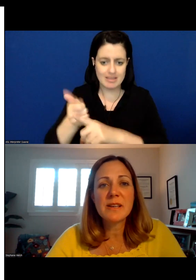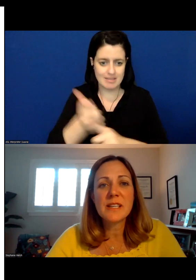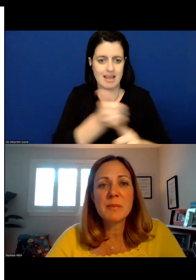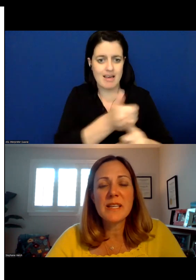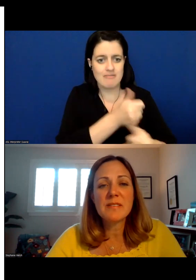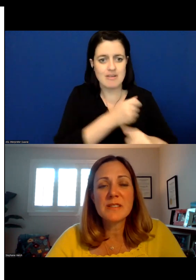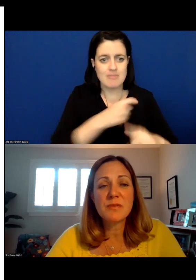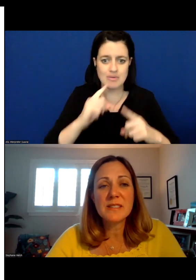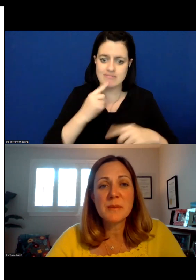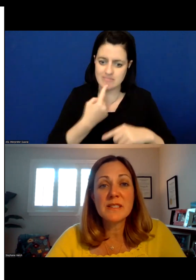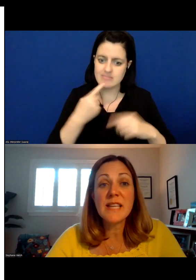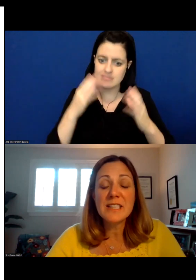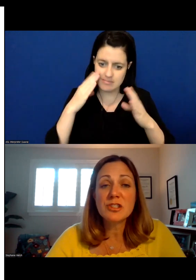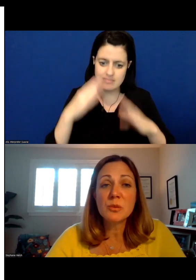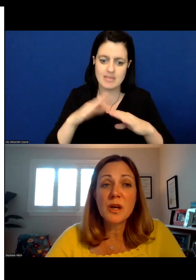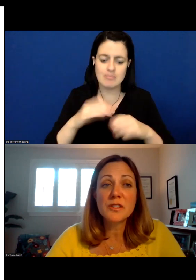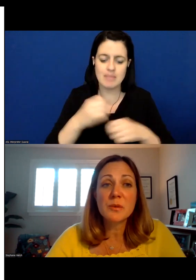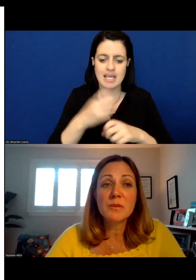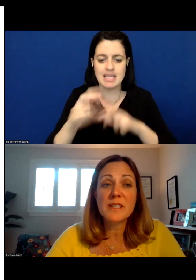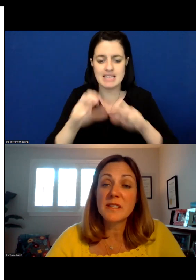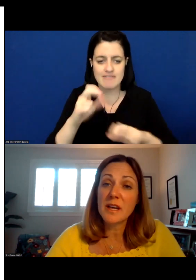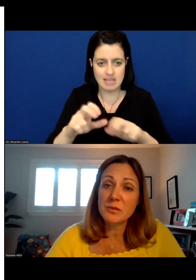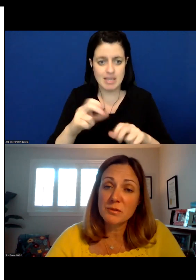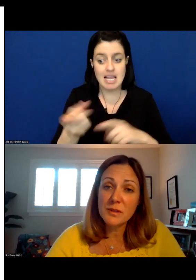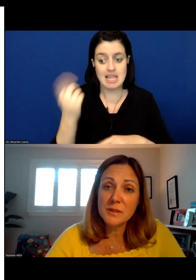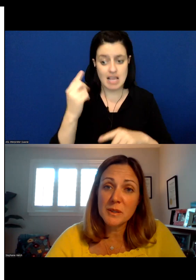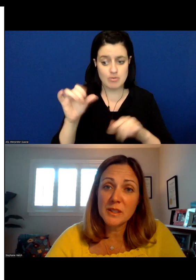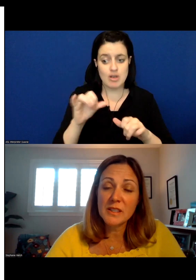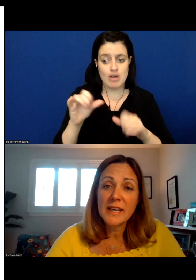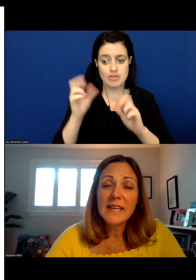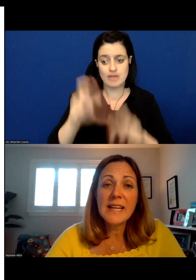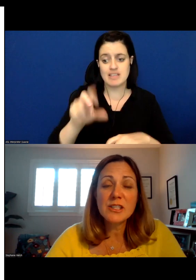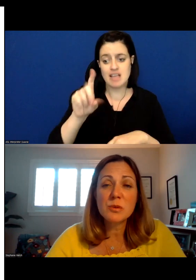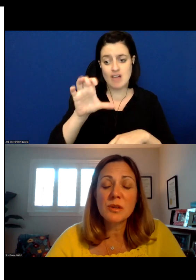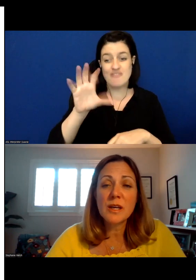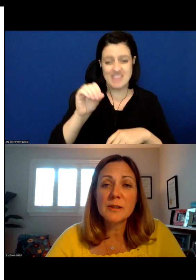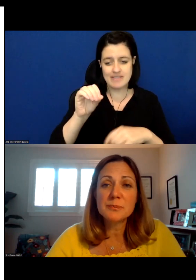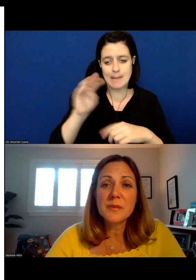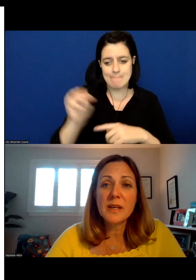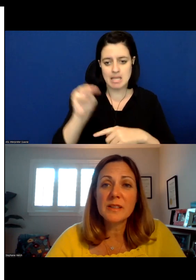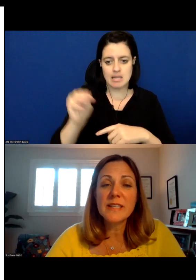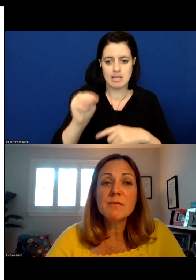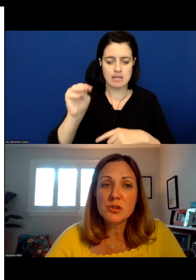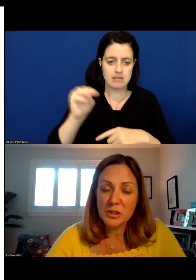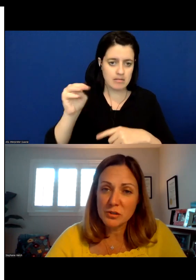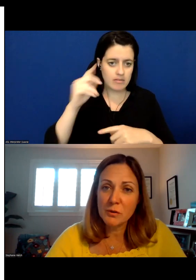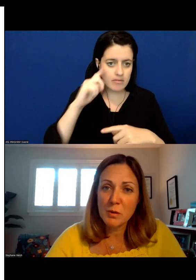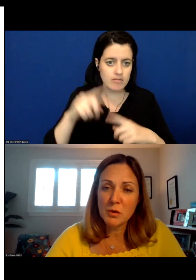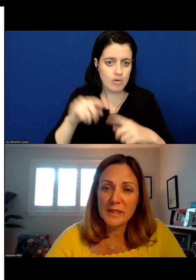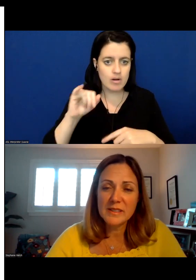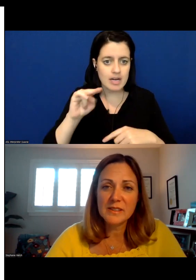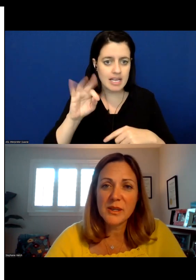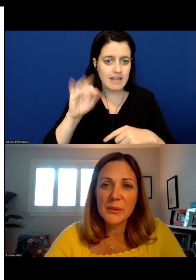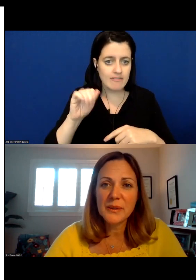doubled down in making these investments. Last year, we also invested $150 million in actual infrastructure for